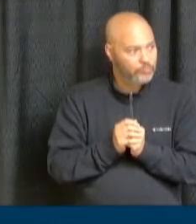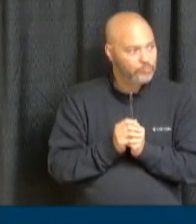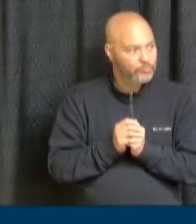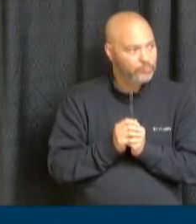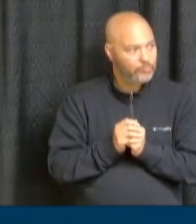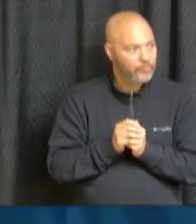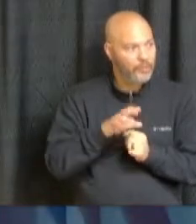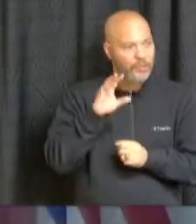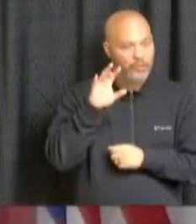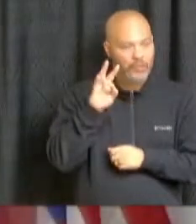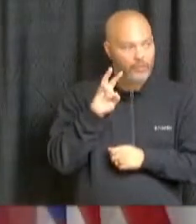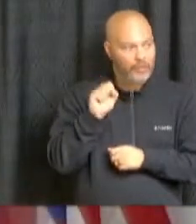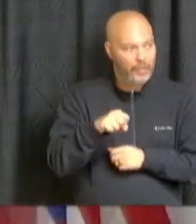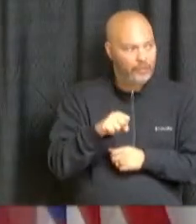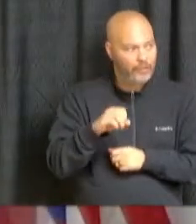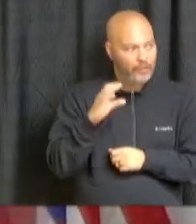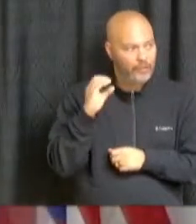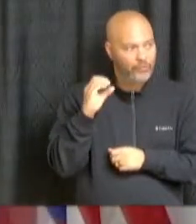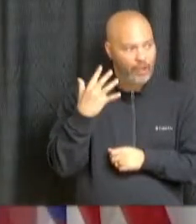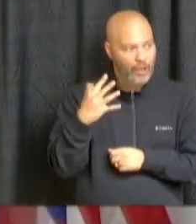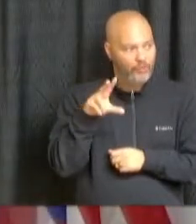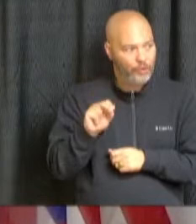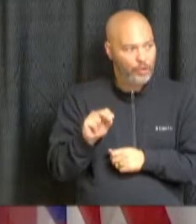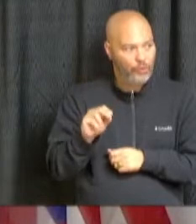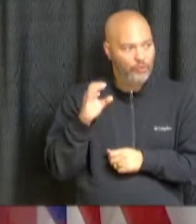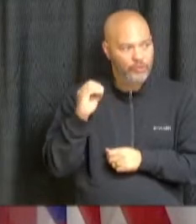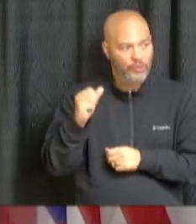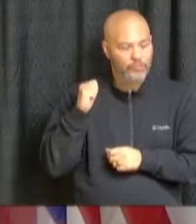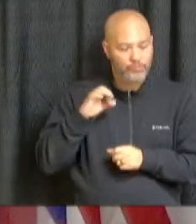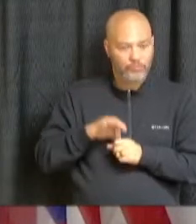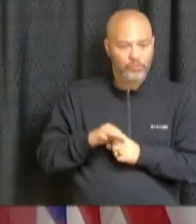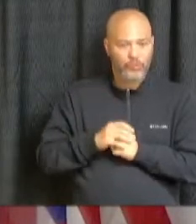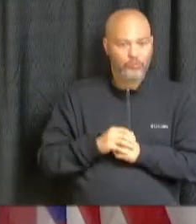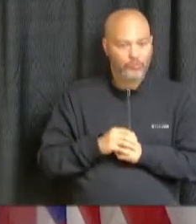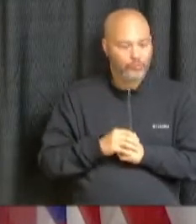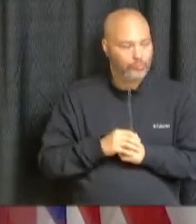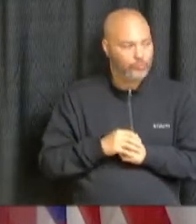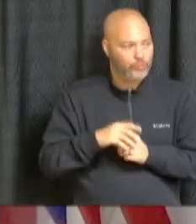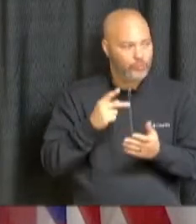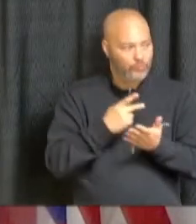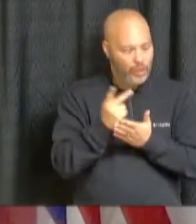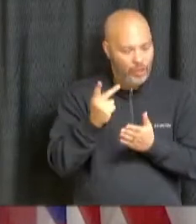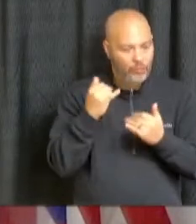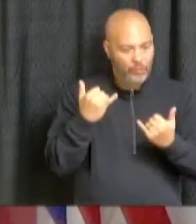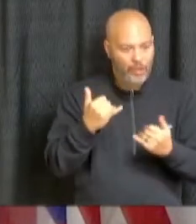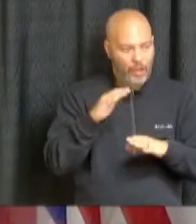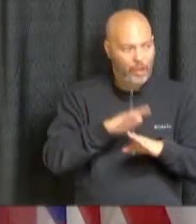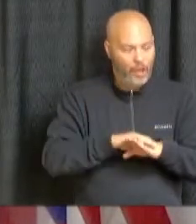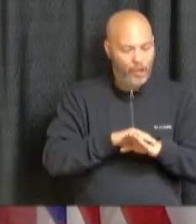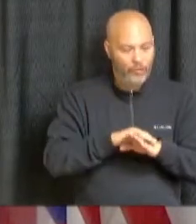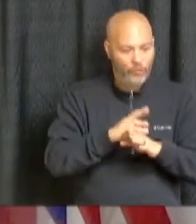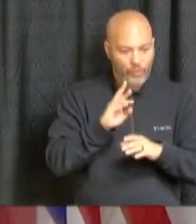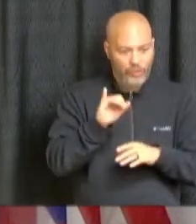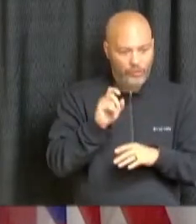Madam Clerk, take the vote. 7 yes, 5 no, 0 abstain. Question fails. We're now back on the resolution